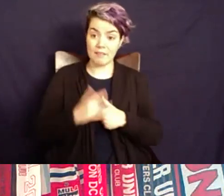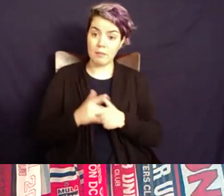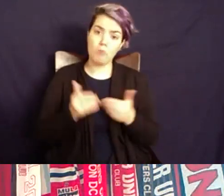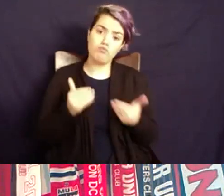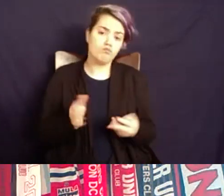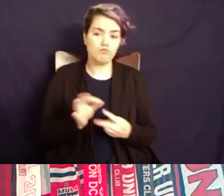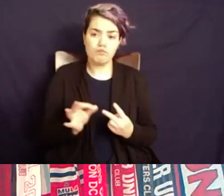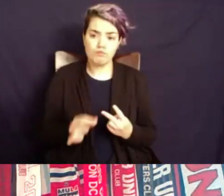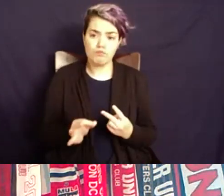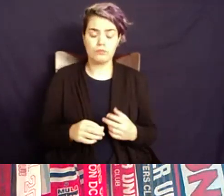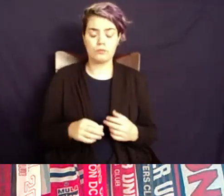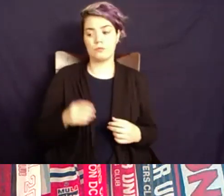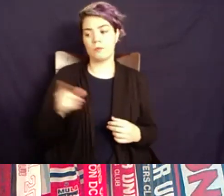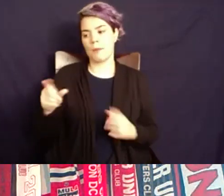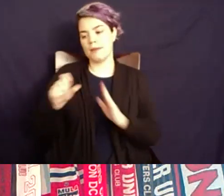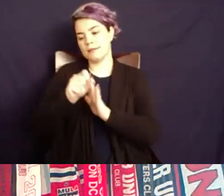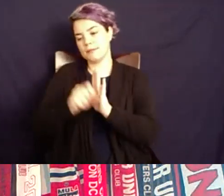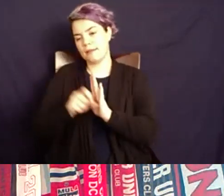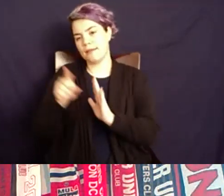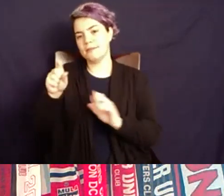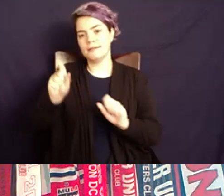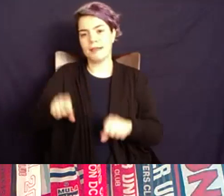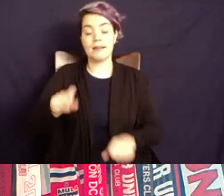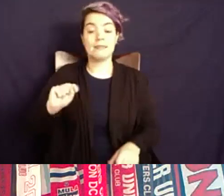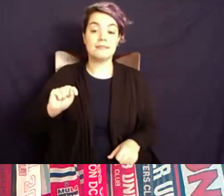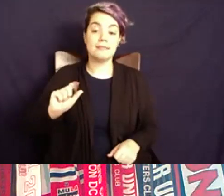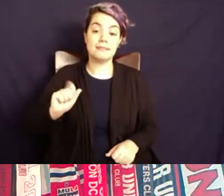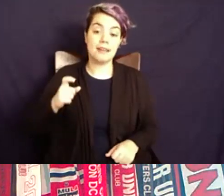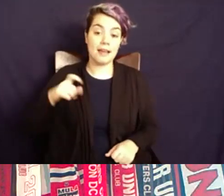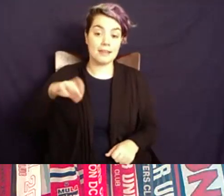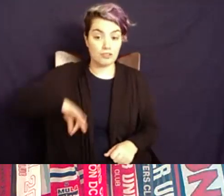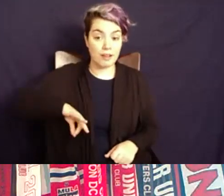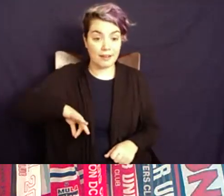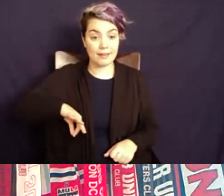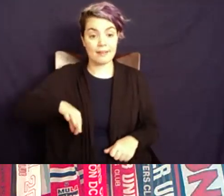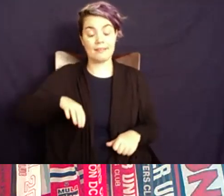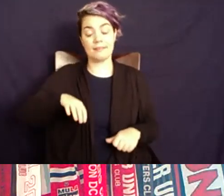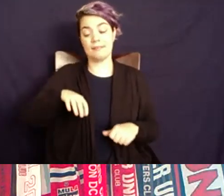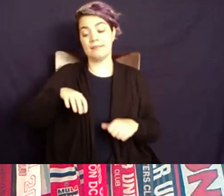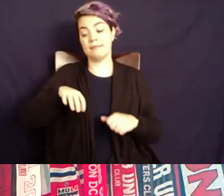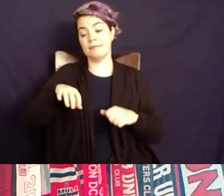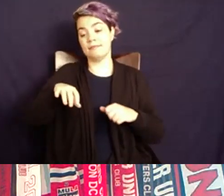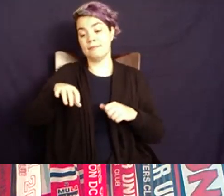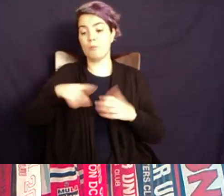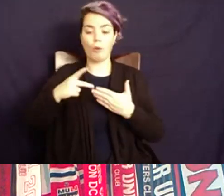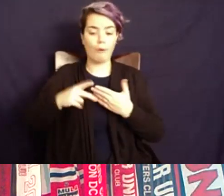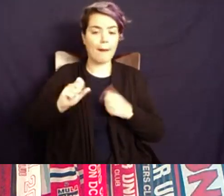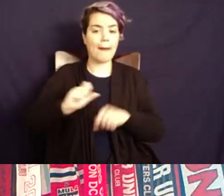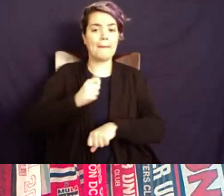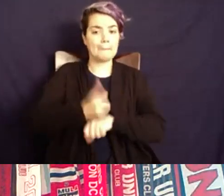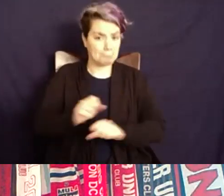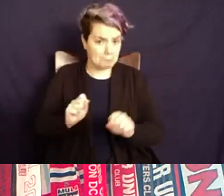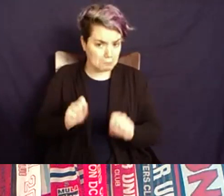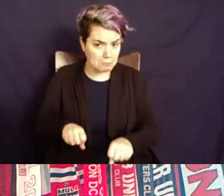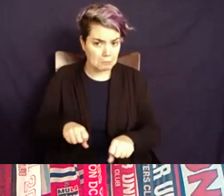states can do with their tax credit programs. And I am not a kind of housing tax credit expert, but, you know,